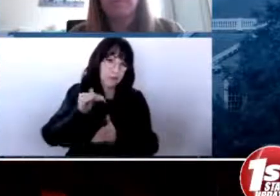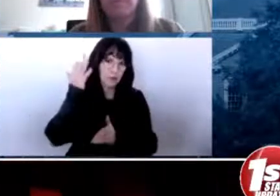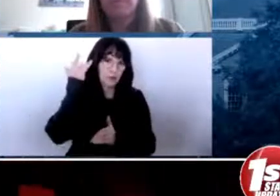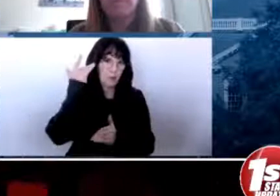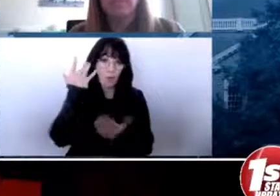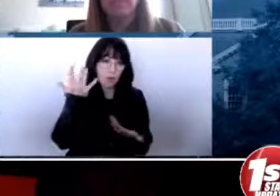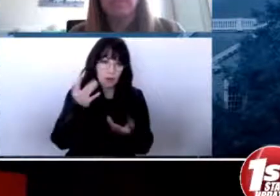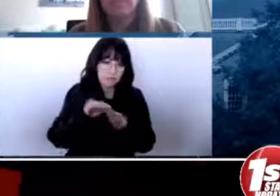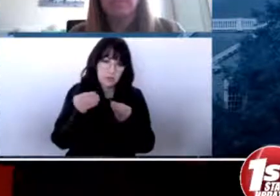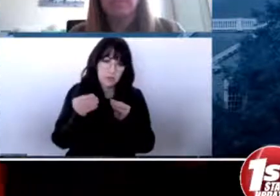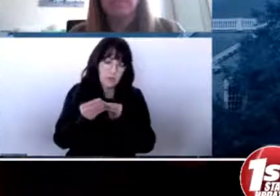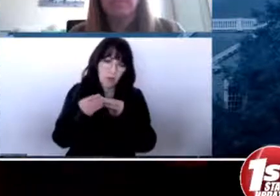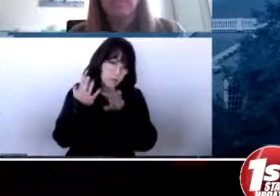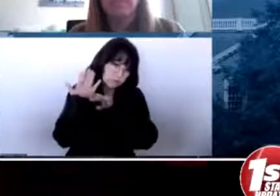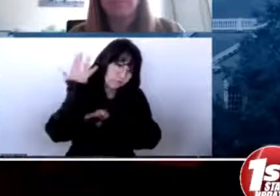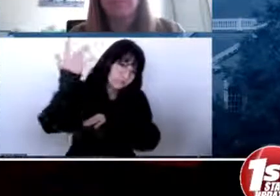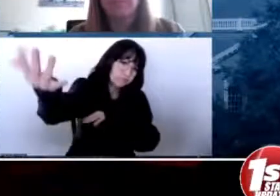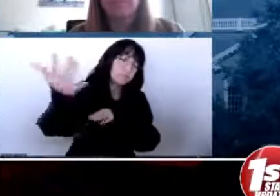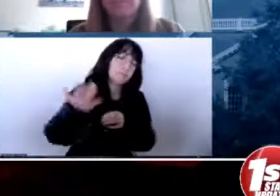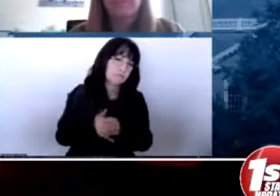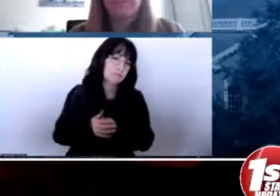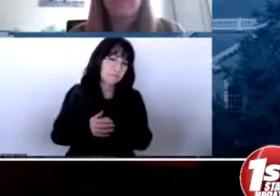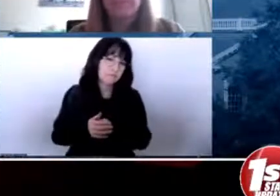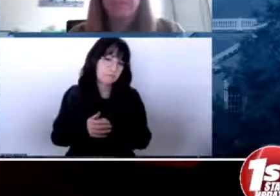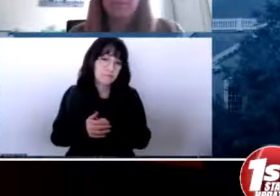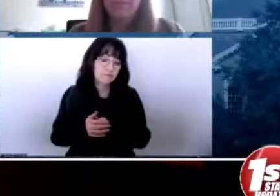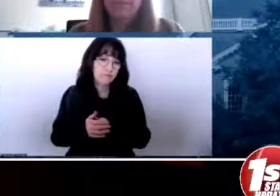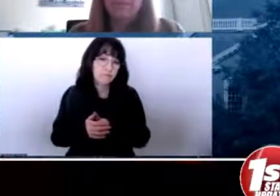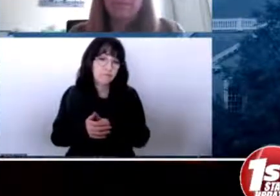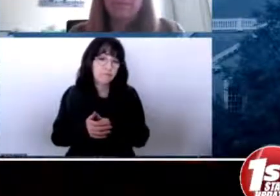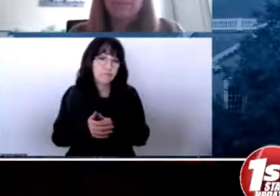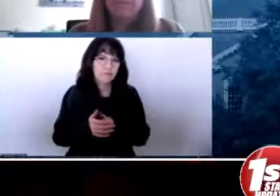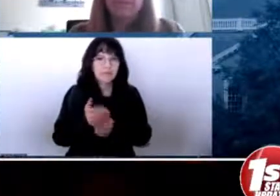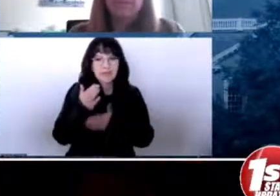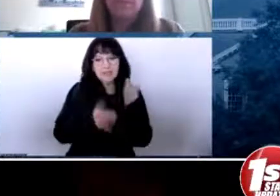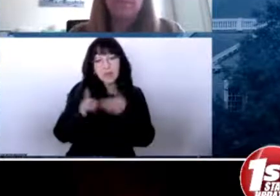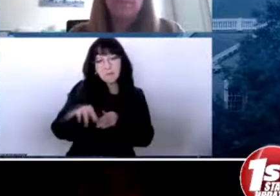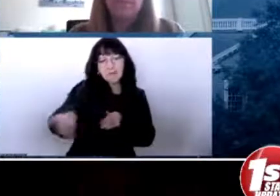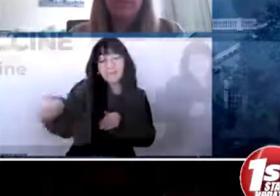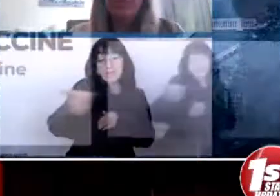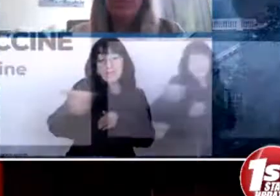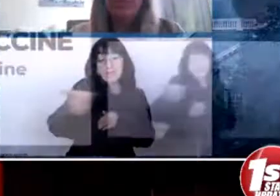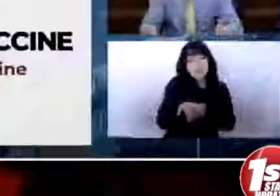surge that we're seeing. And some of that is people that actually